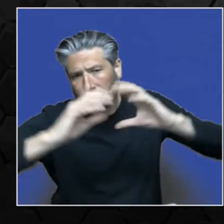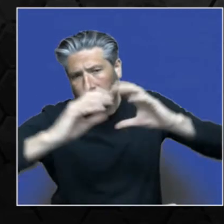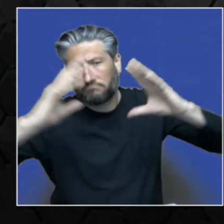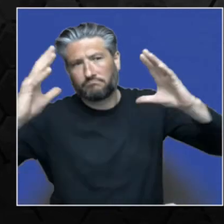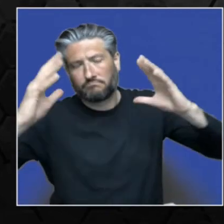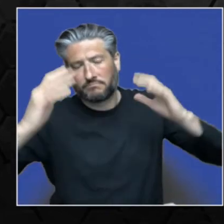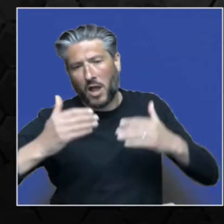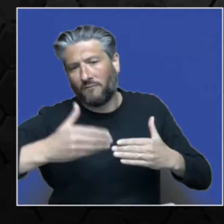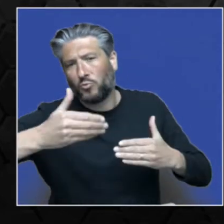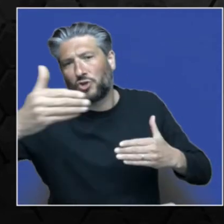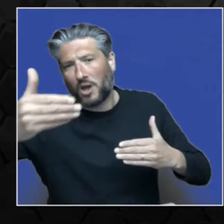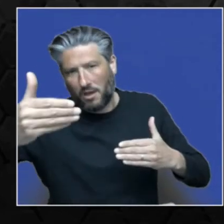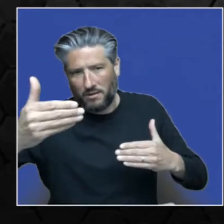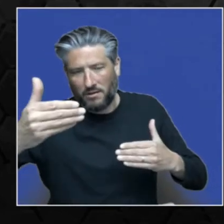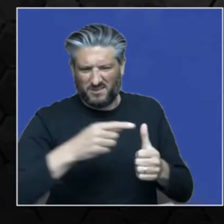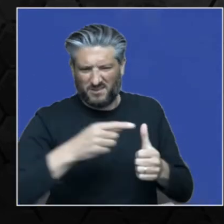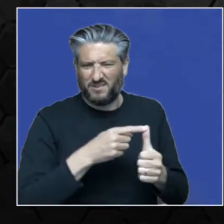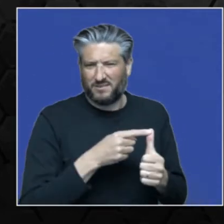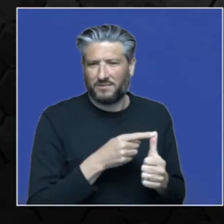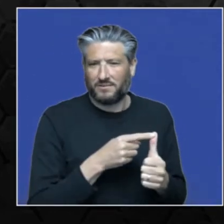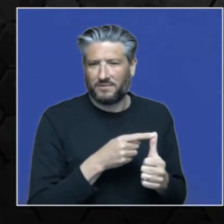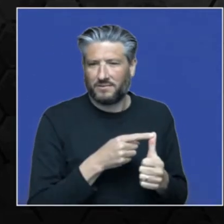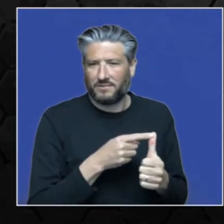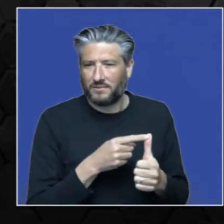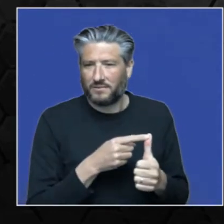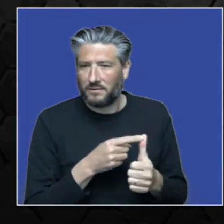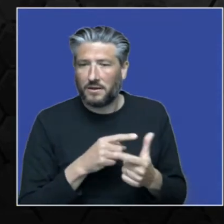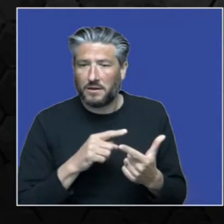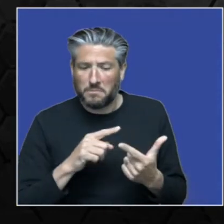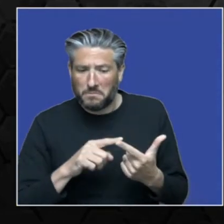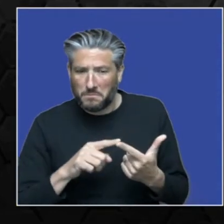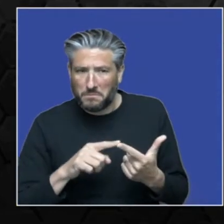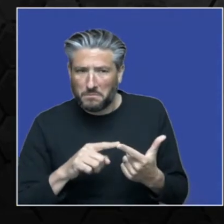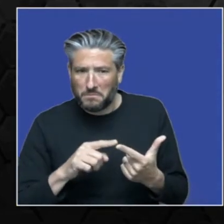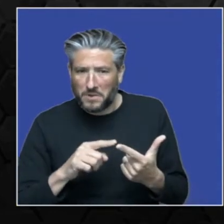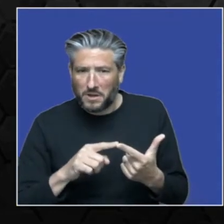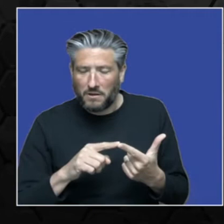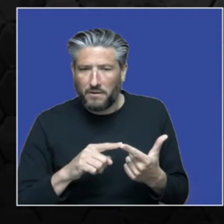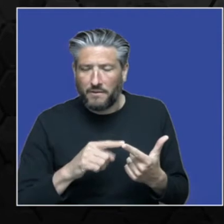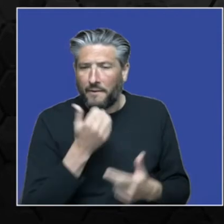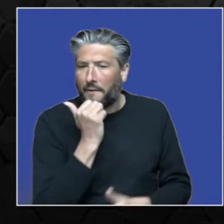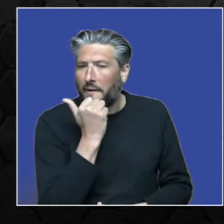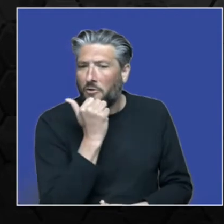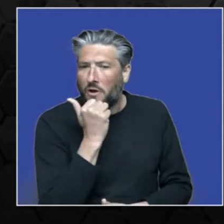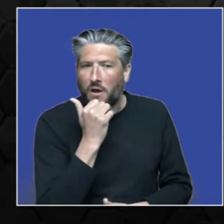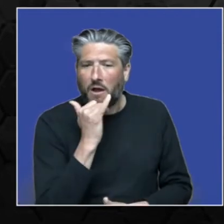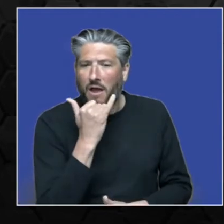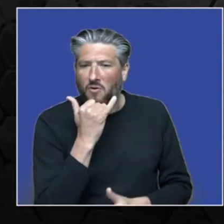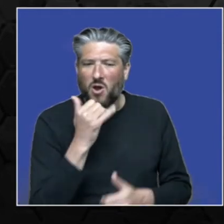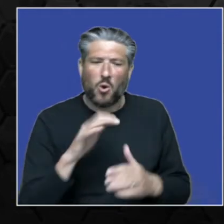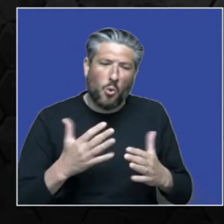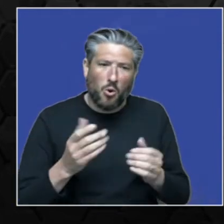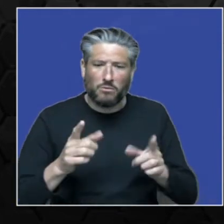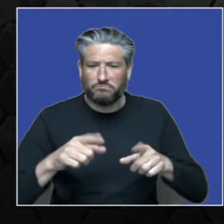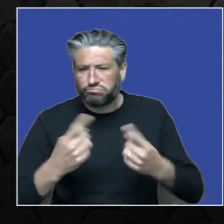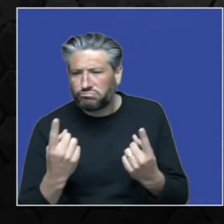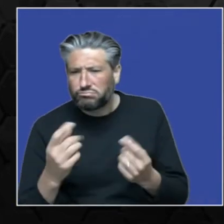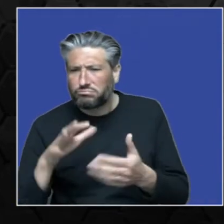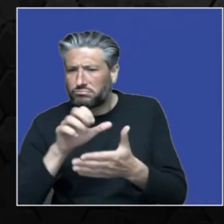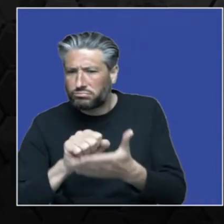points. Anomaly detection algorithm is identify data points that fall outside of